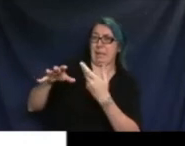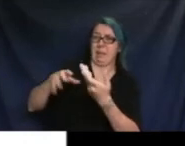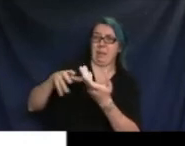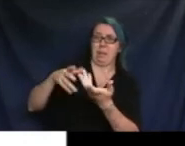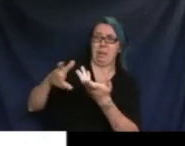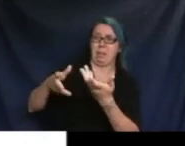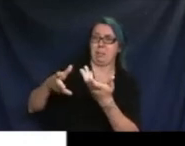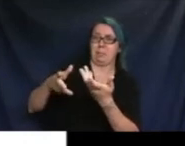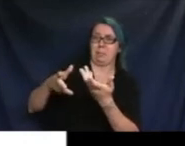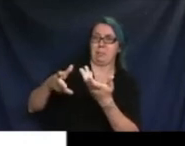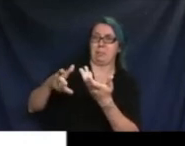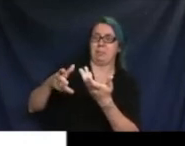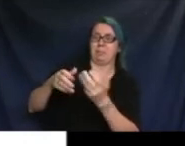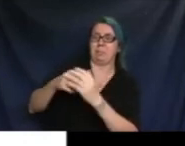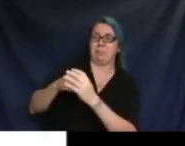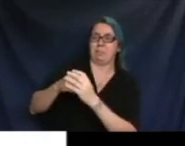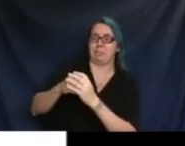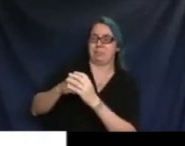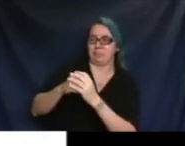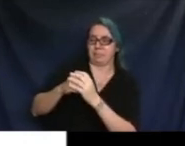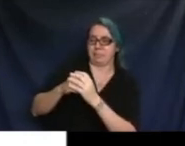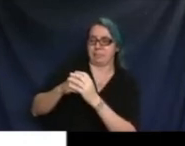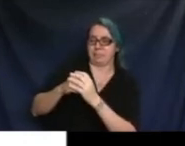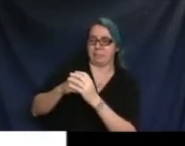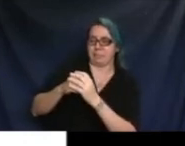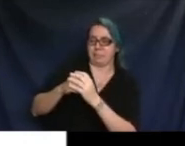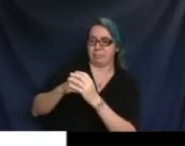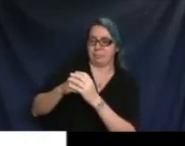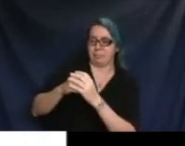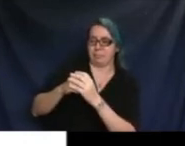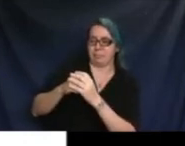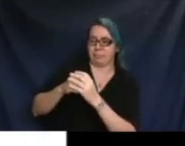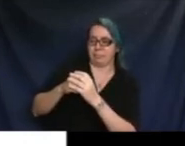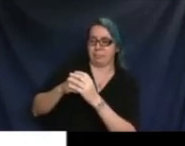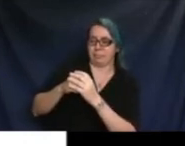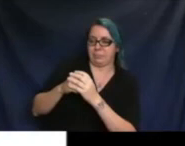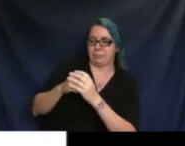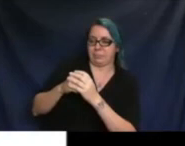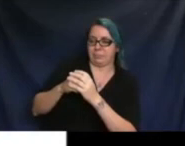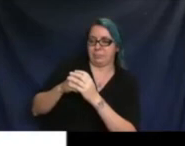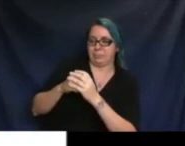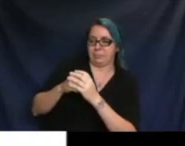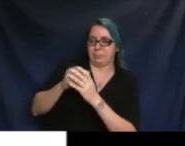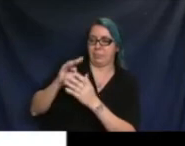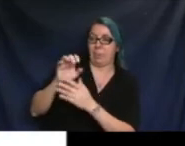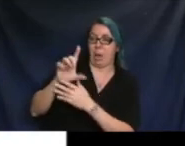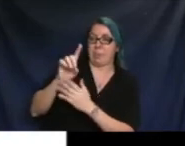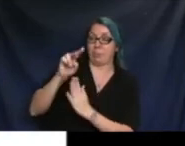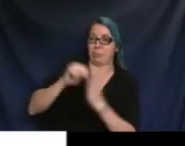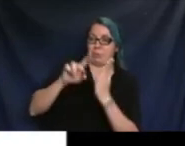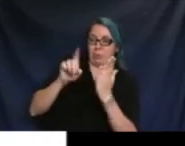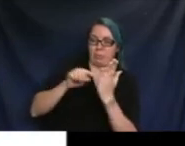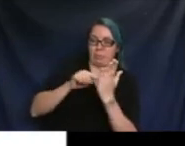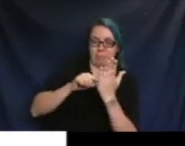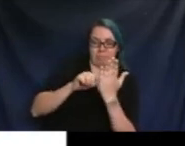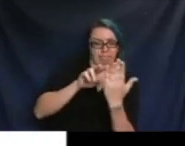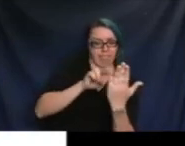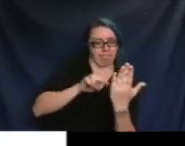Being a part of a project outsourced of sites. So I think what they're asking is like,